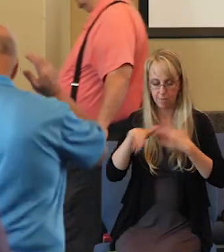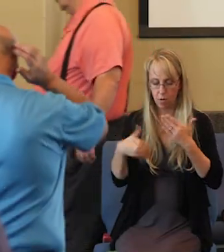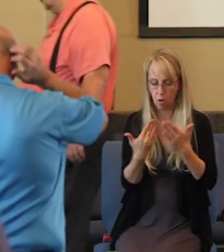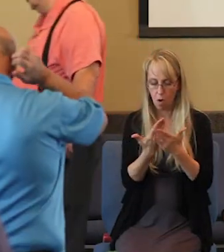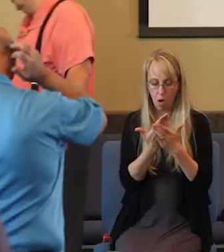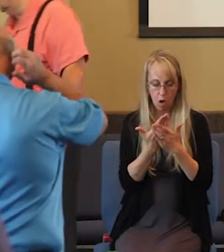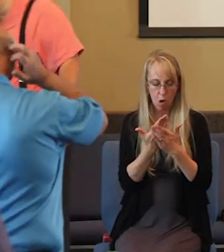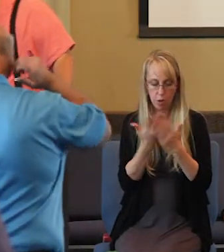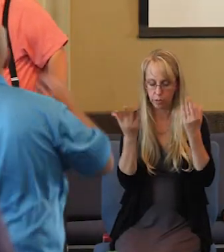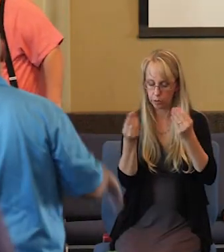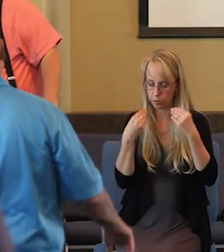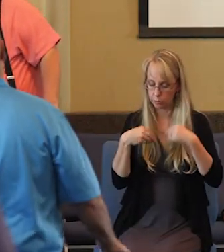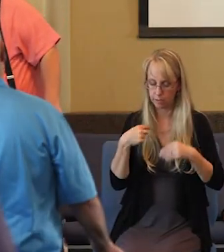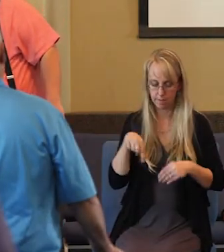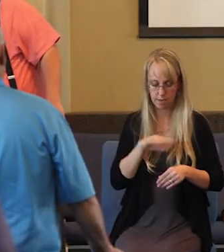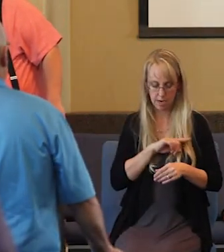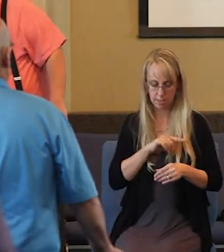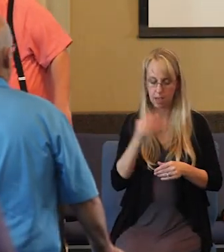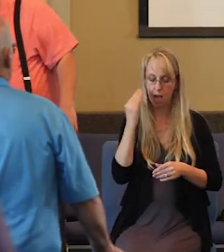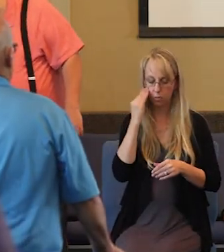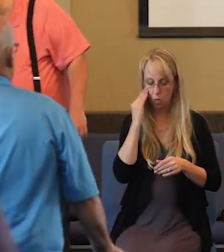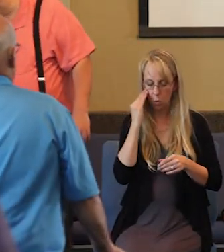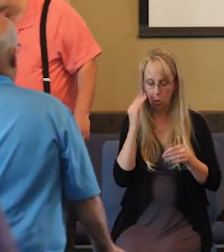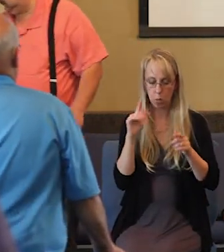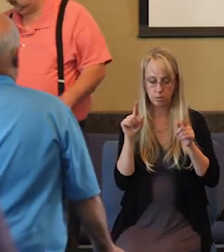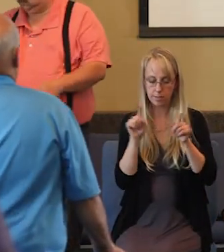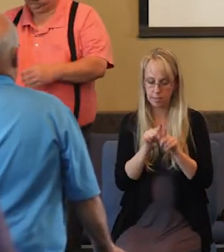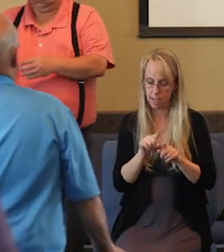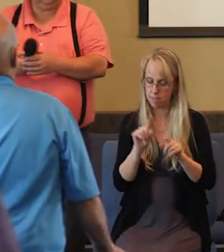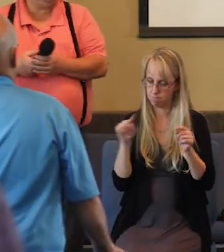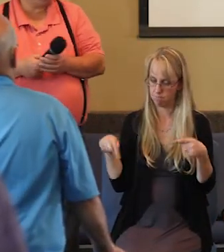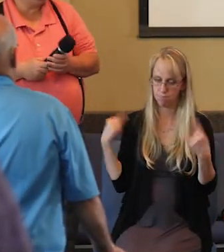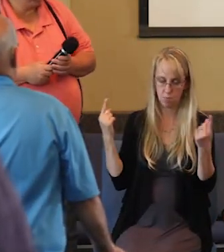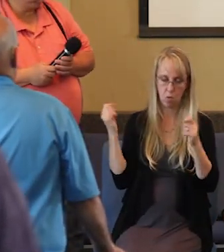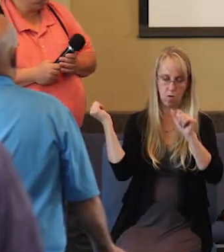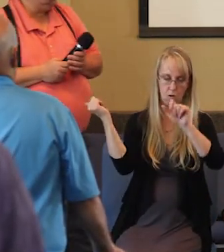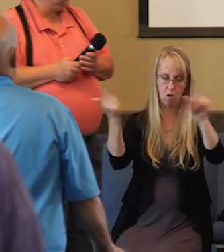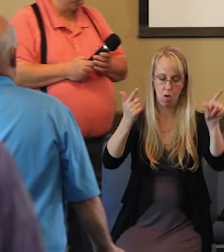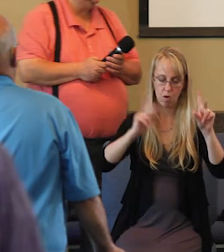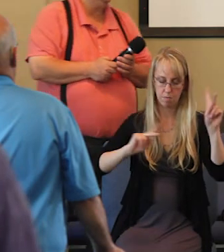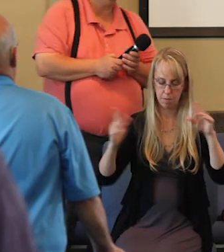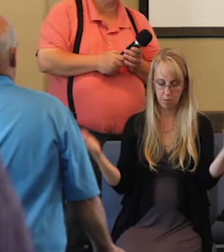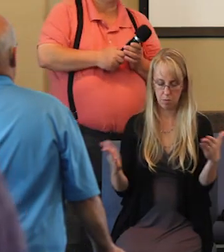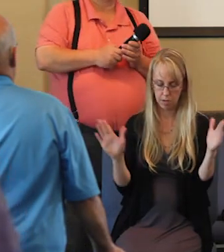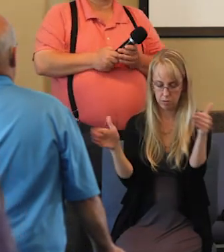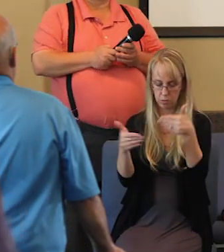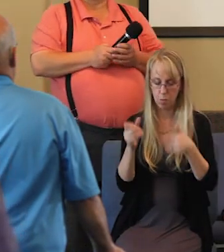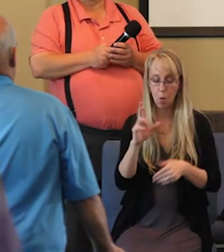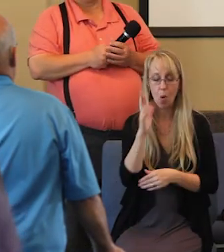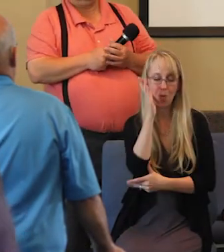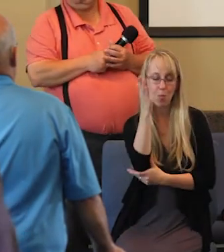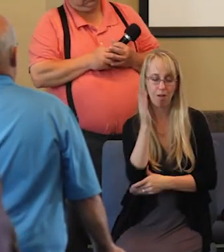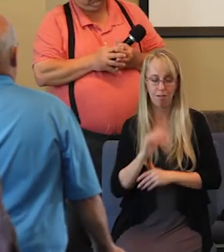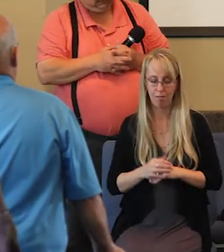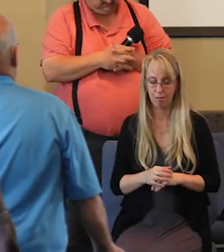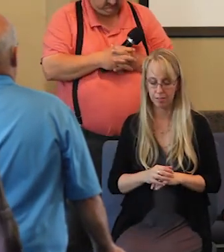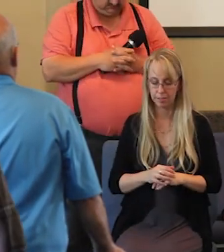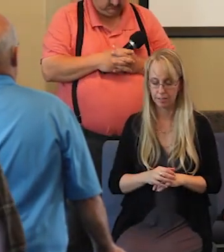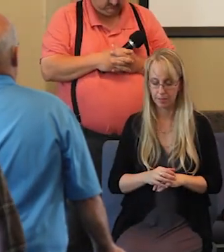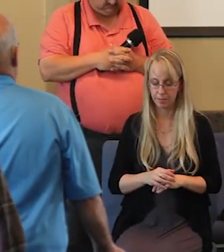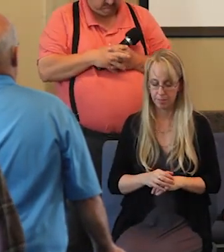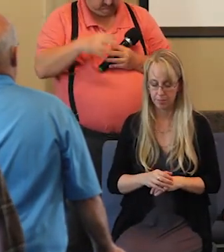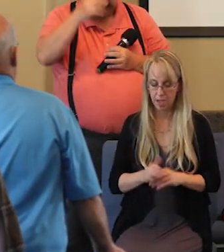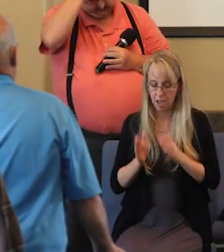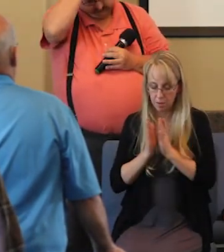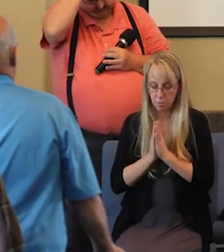us, and Lord, I know you've done the same for almost everyone in this room, or you will do that. And so, God, I pray that